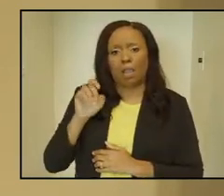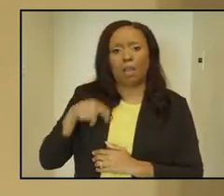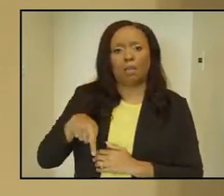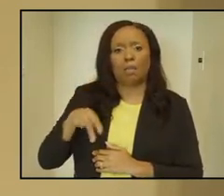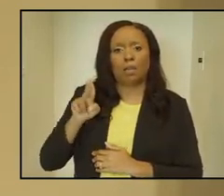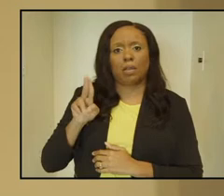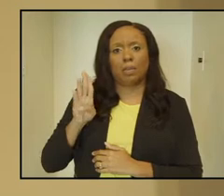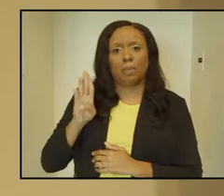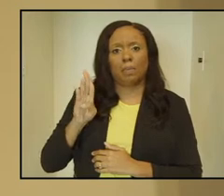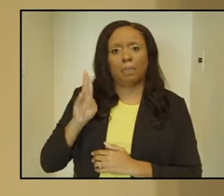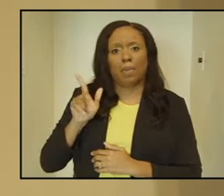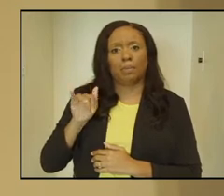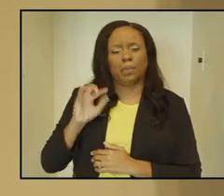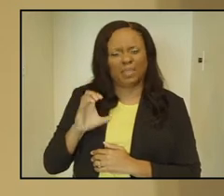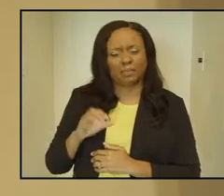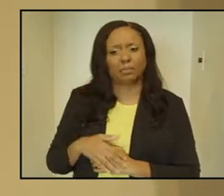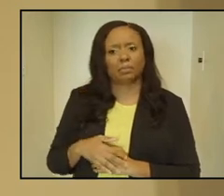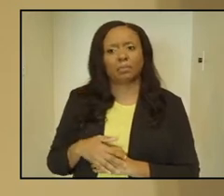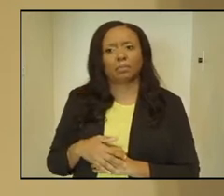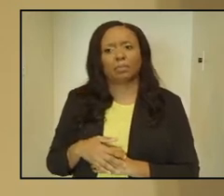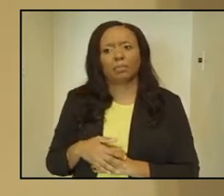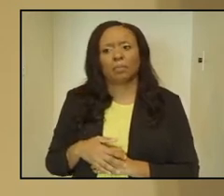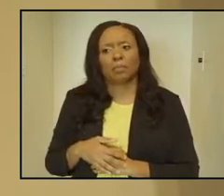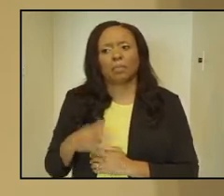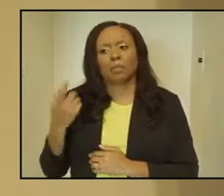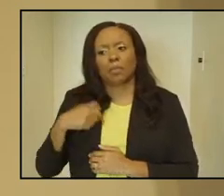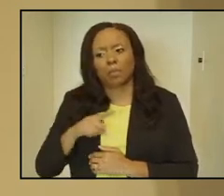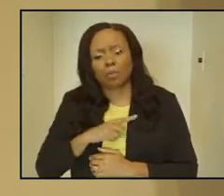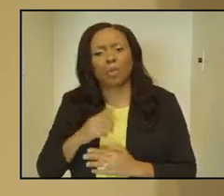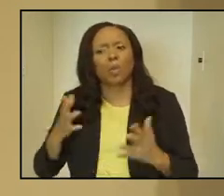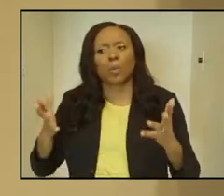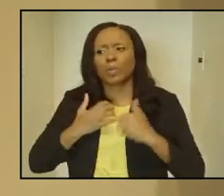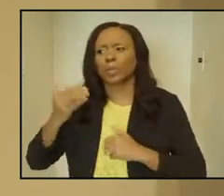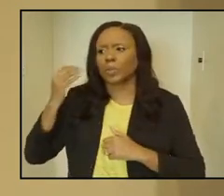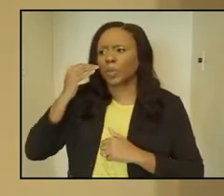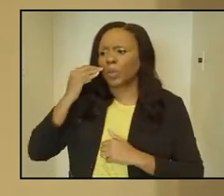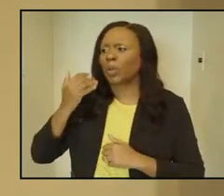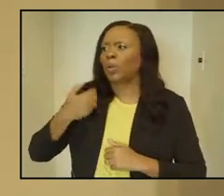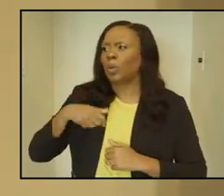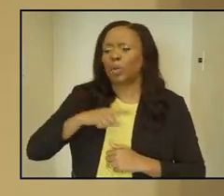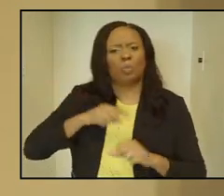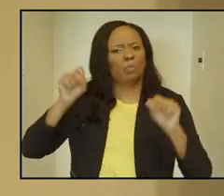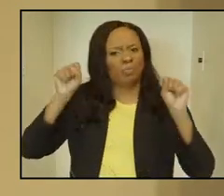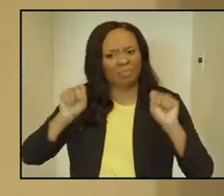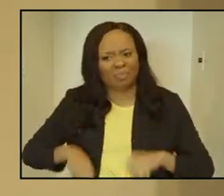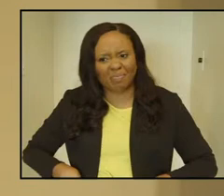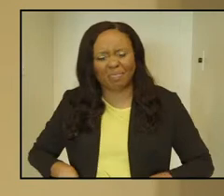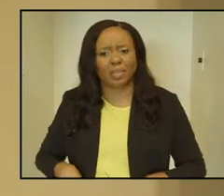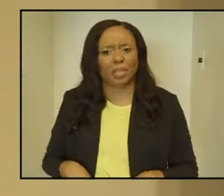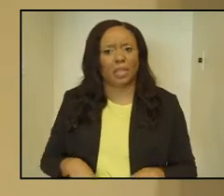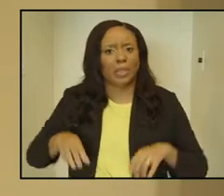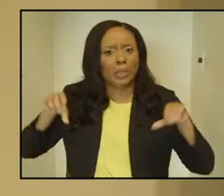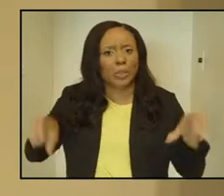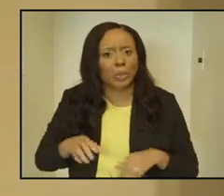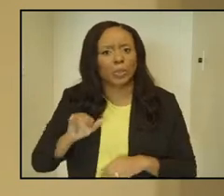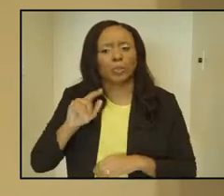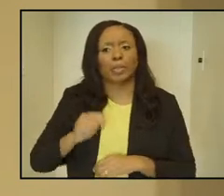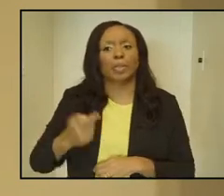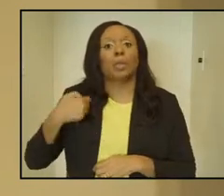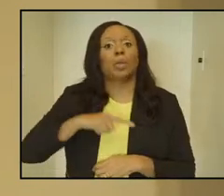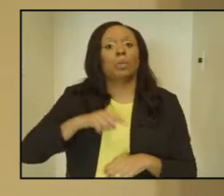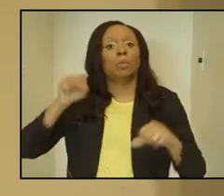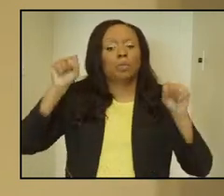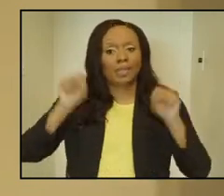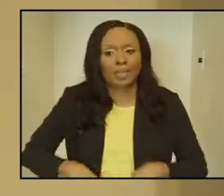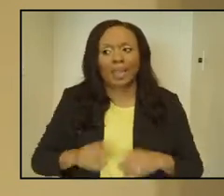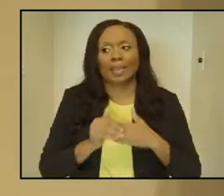the confidence that we can deconstruct and that we can reconstruct and that we can guide and regulate our